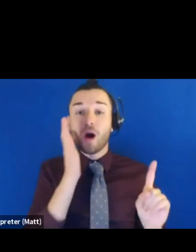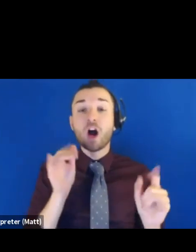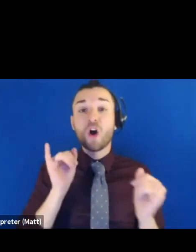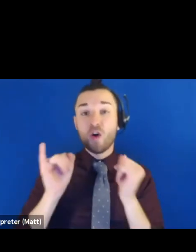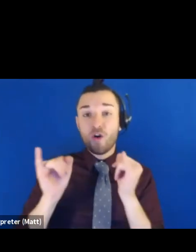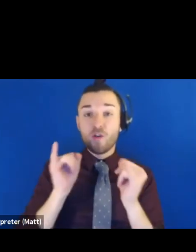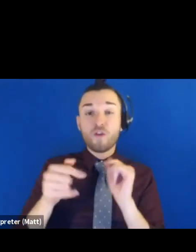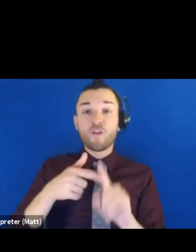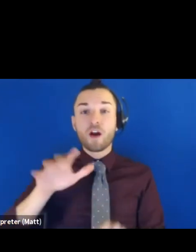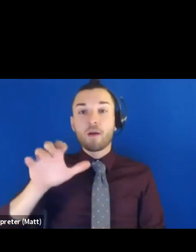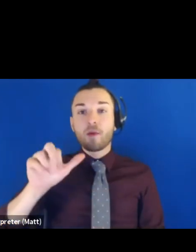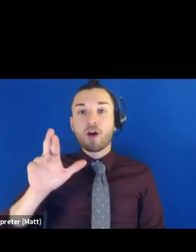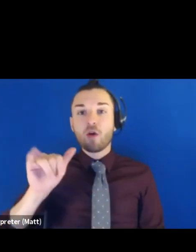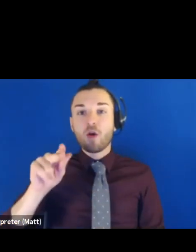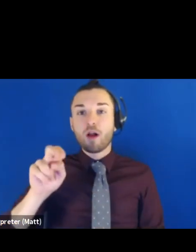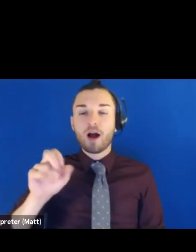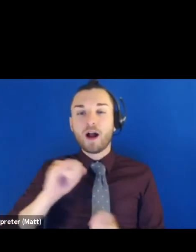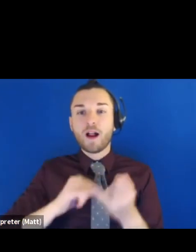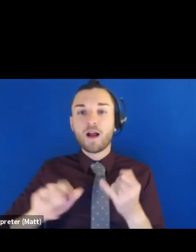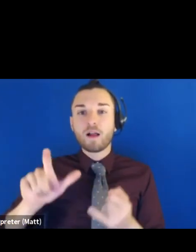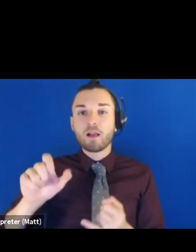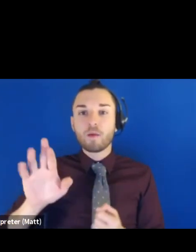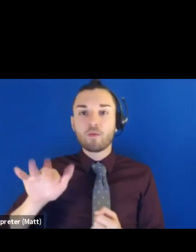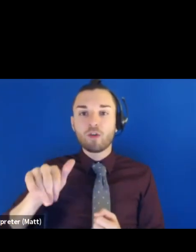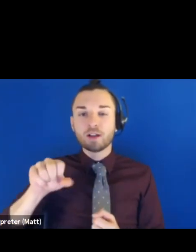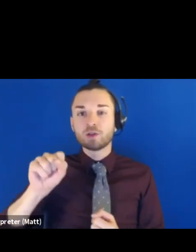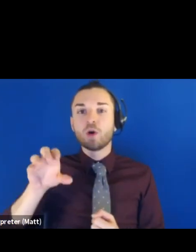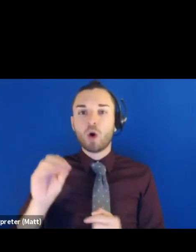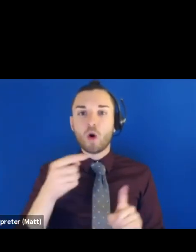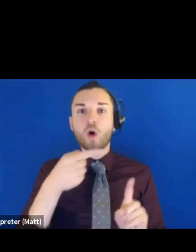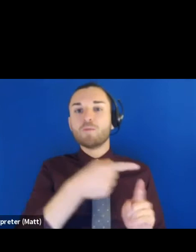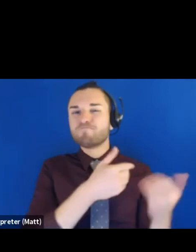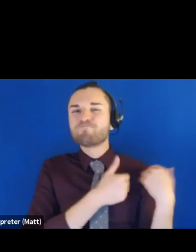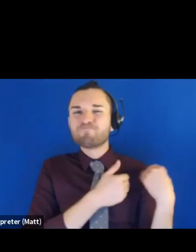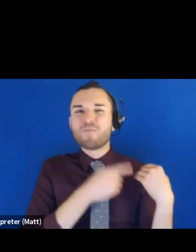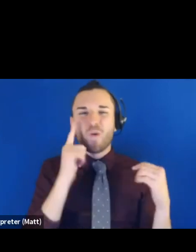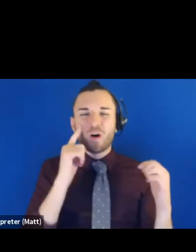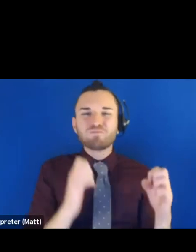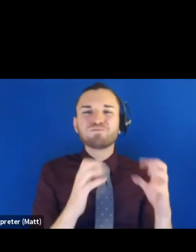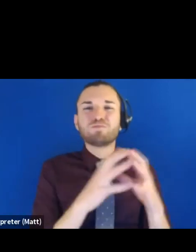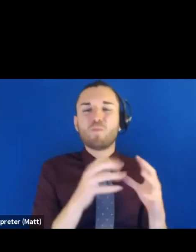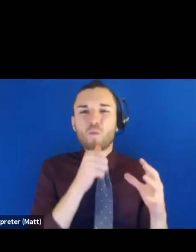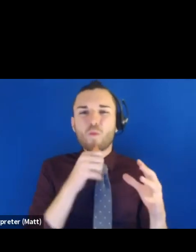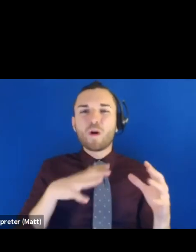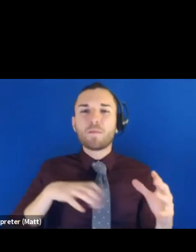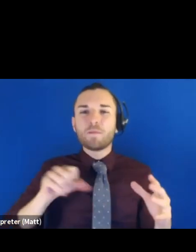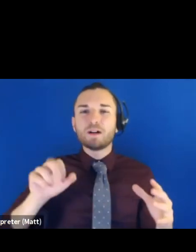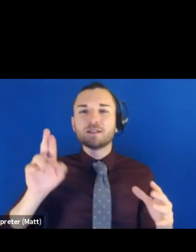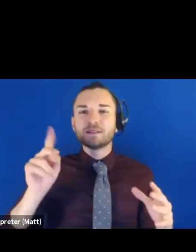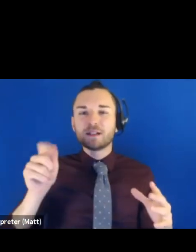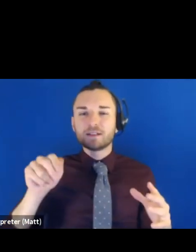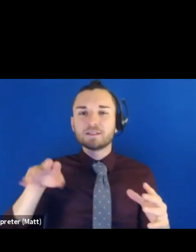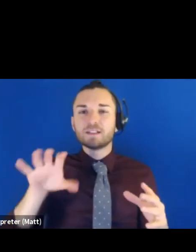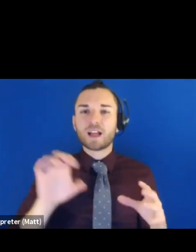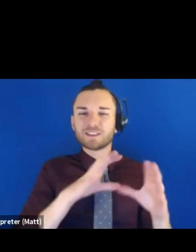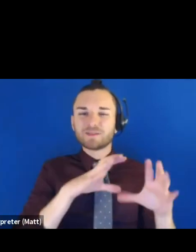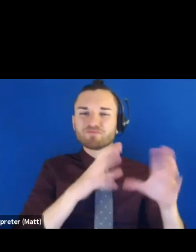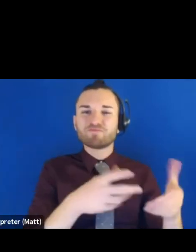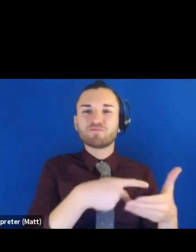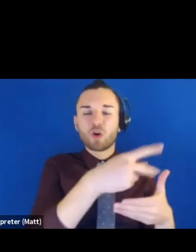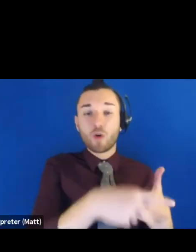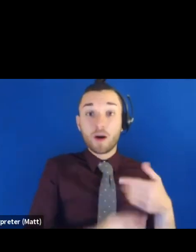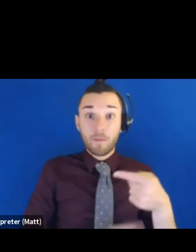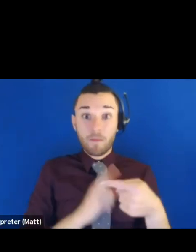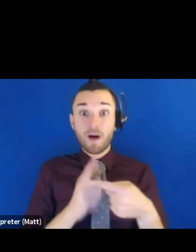Sundance Women's Initiative and Sundance Catalyst, a senior programmer at the Sundance Film Festival for the past 18